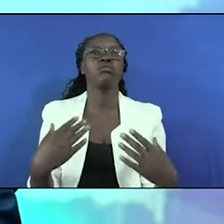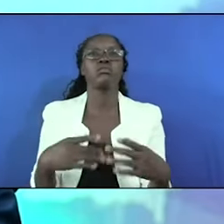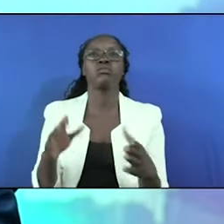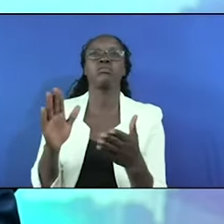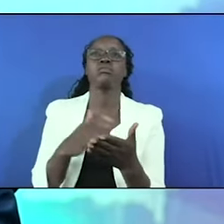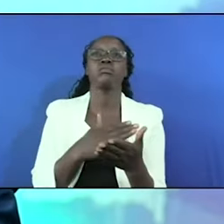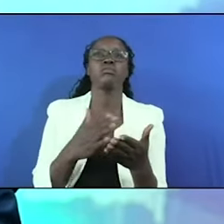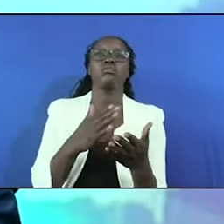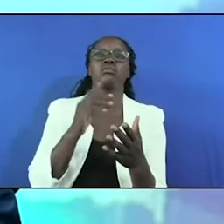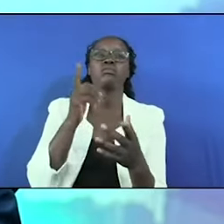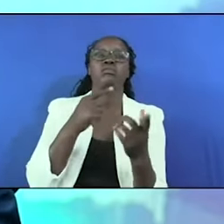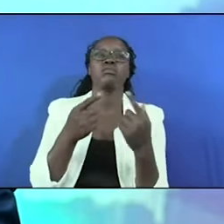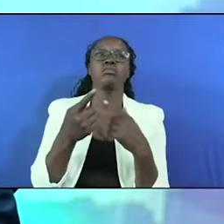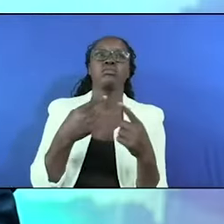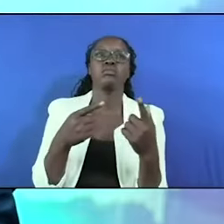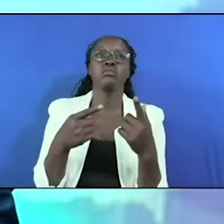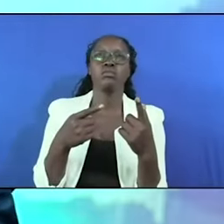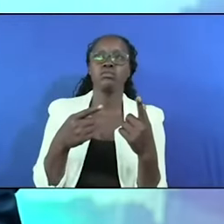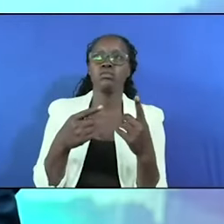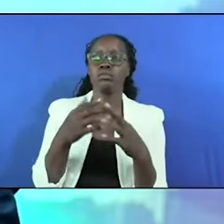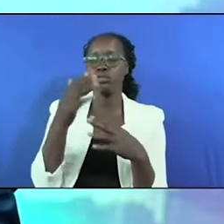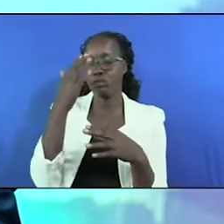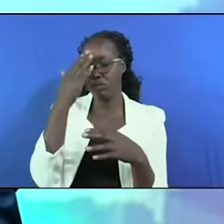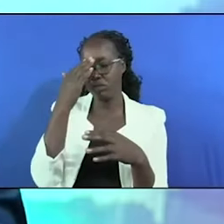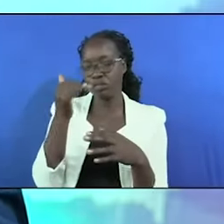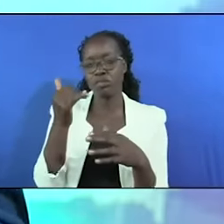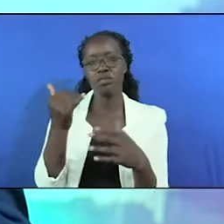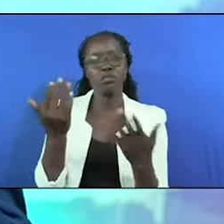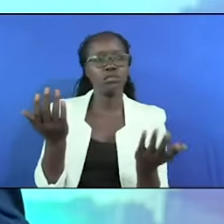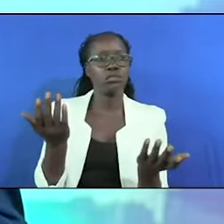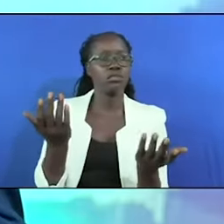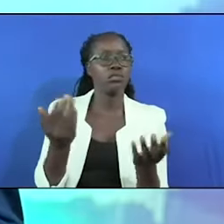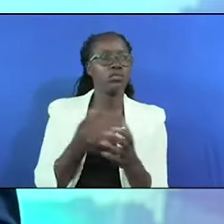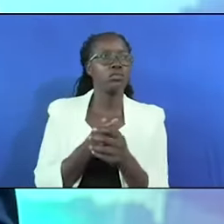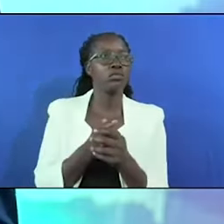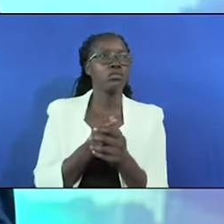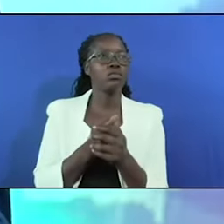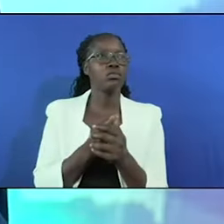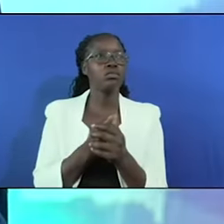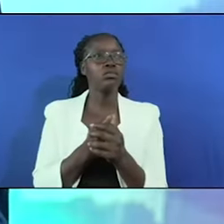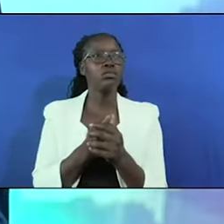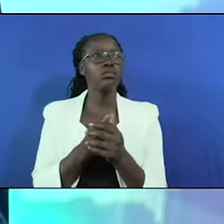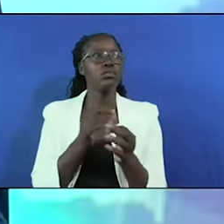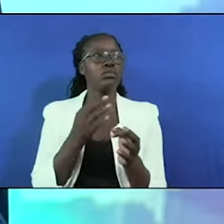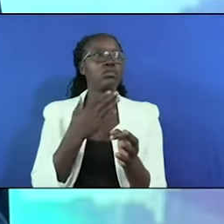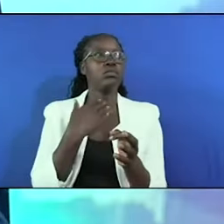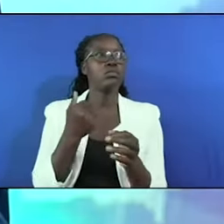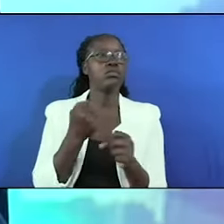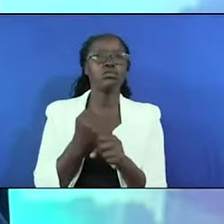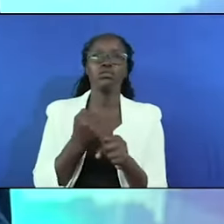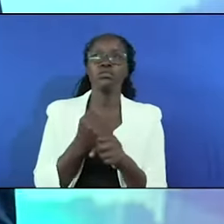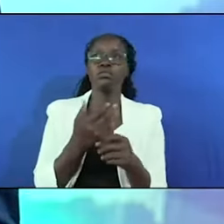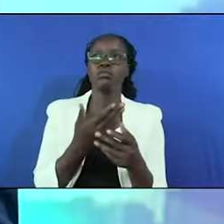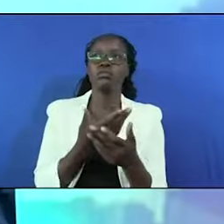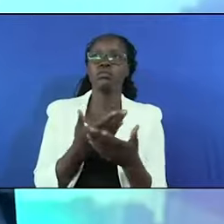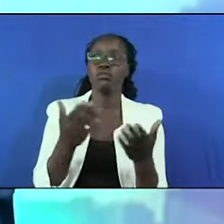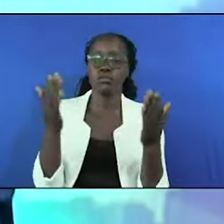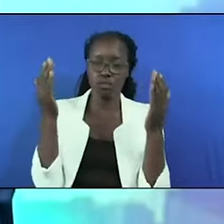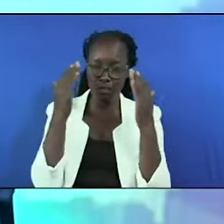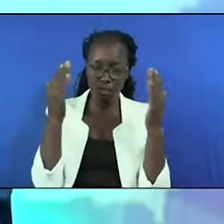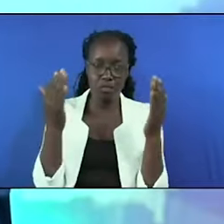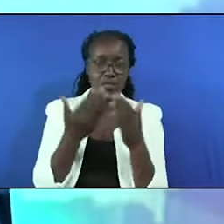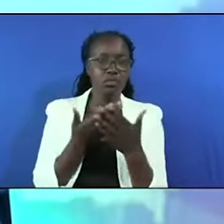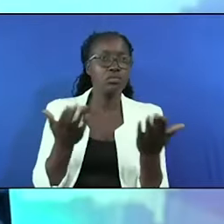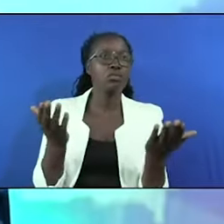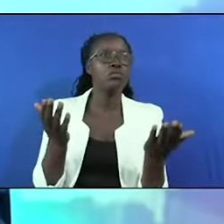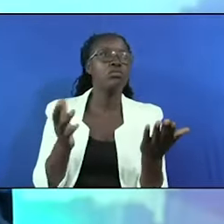we will come and do it also. Why will we not also do like others? If you want to do like others, can you stand up from where